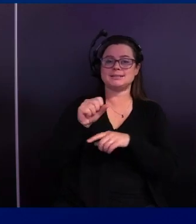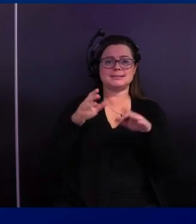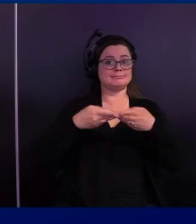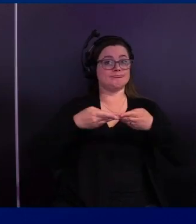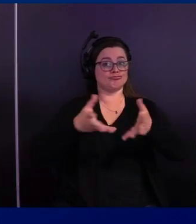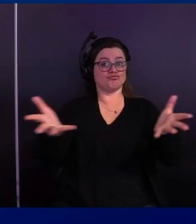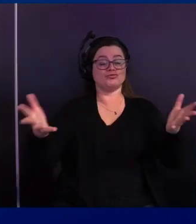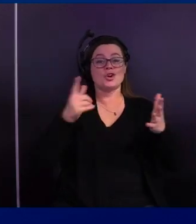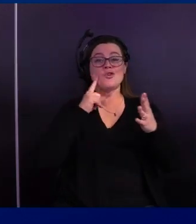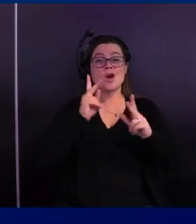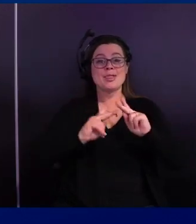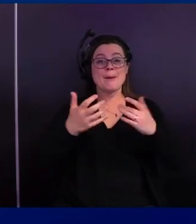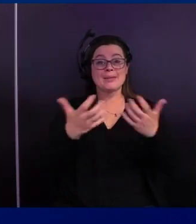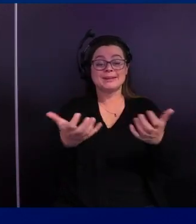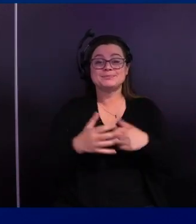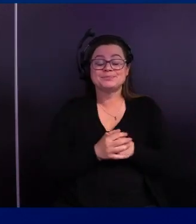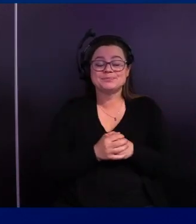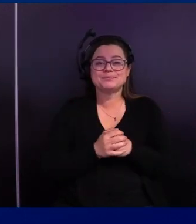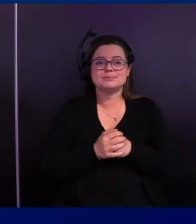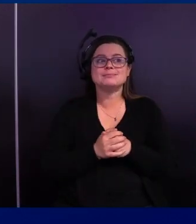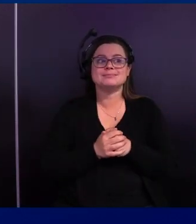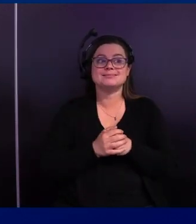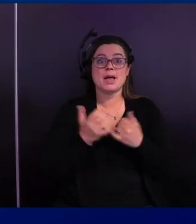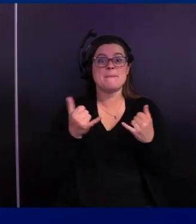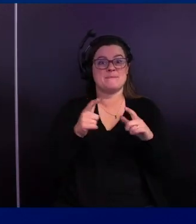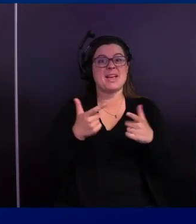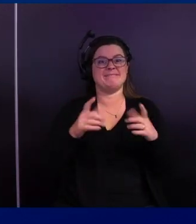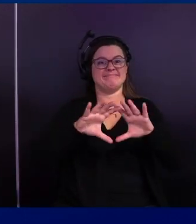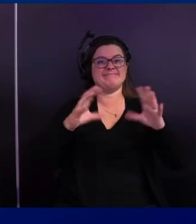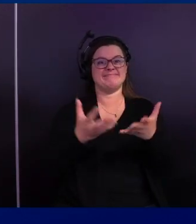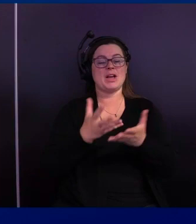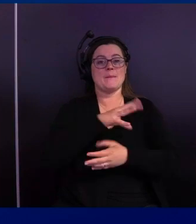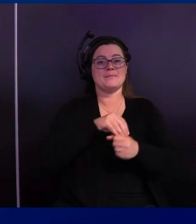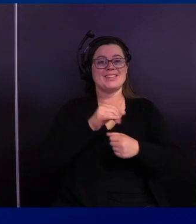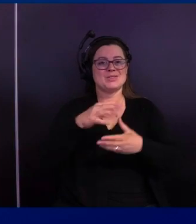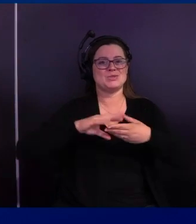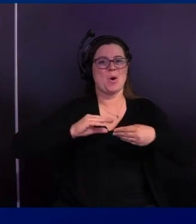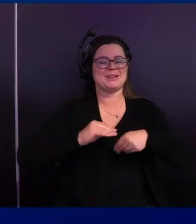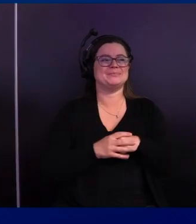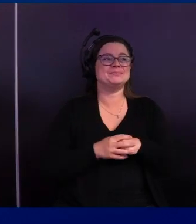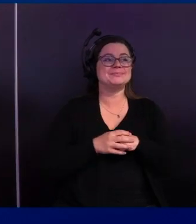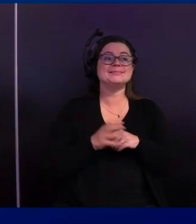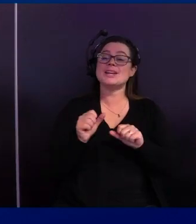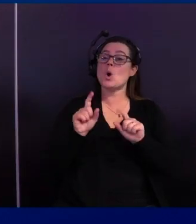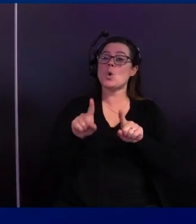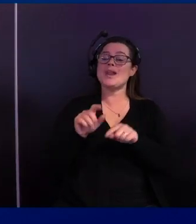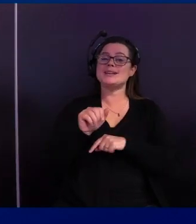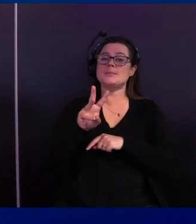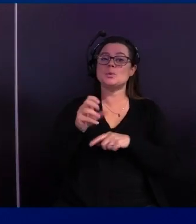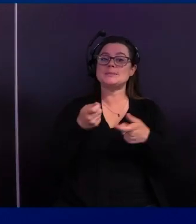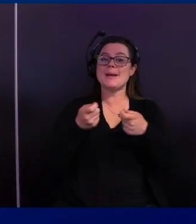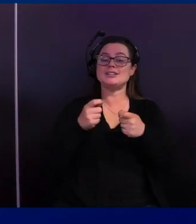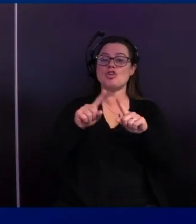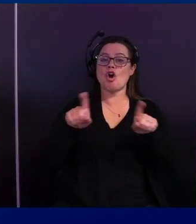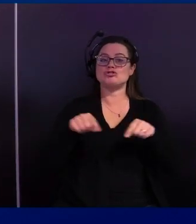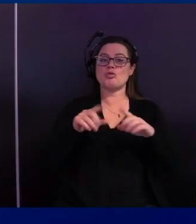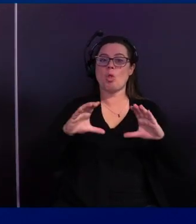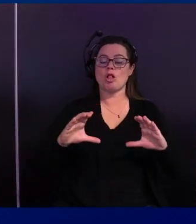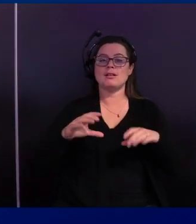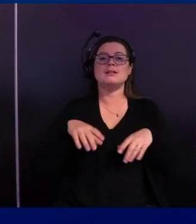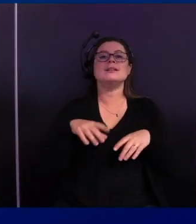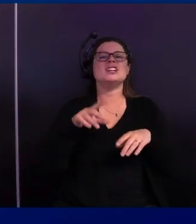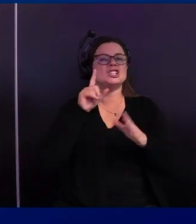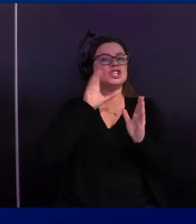as well, which is a big part of the overall story here. Yeah, you can go to the AWS Management Console, search for verified permissions, and